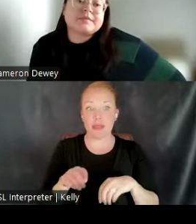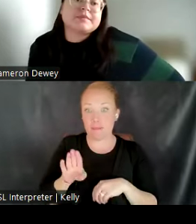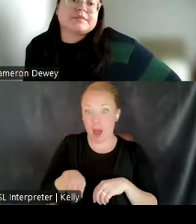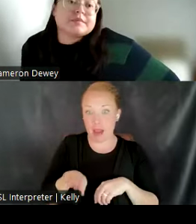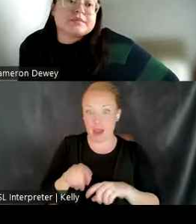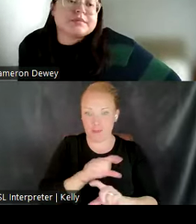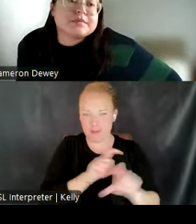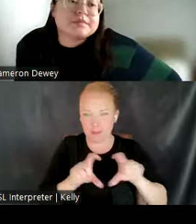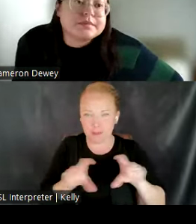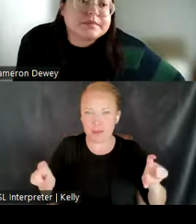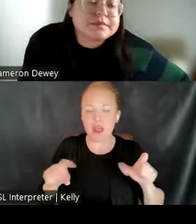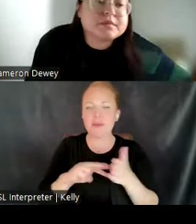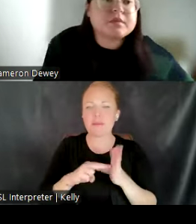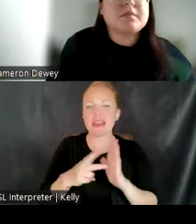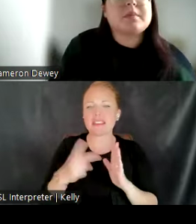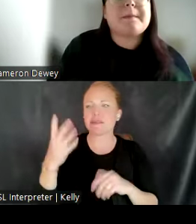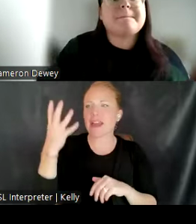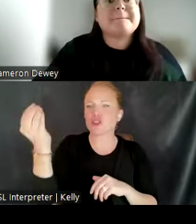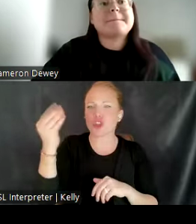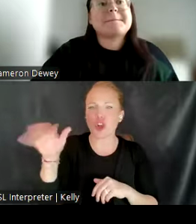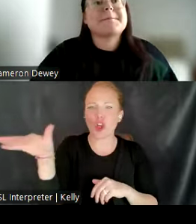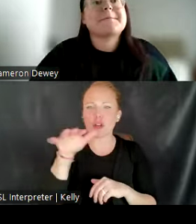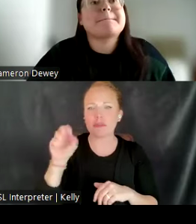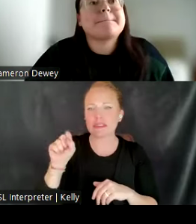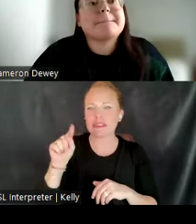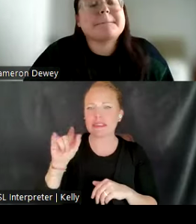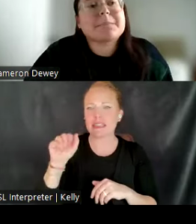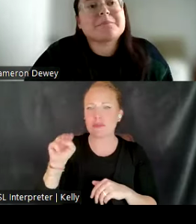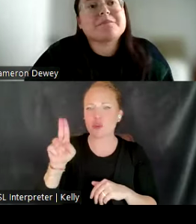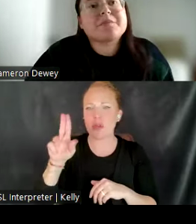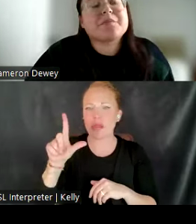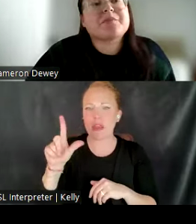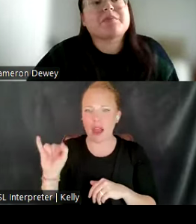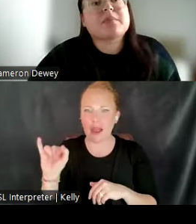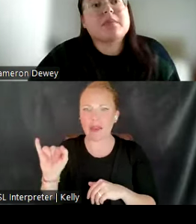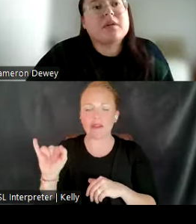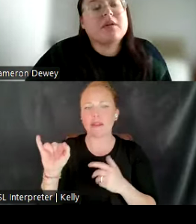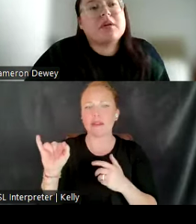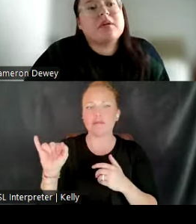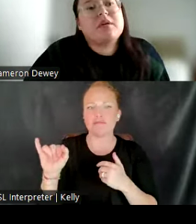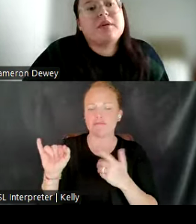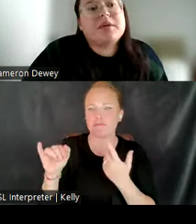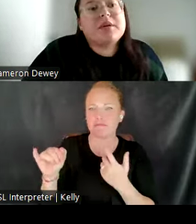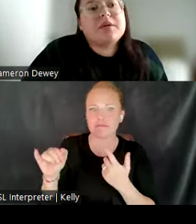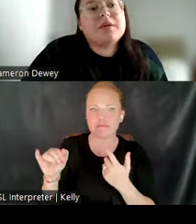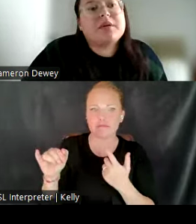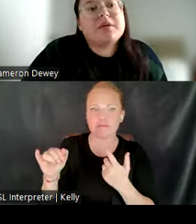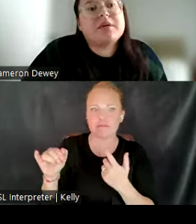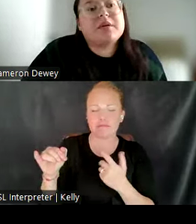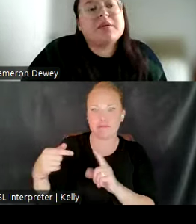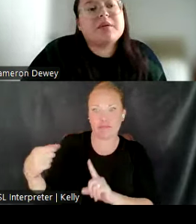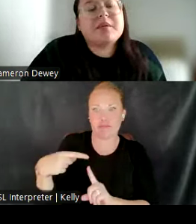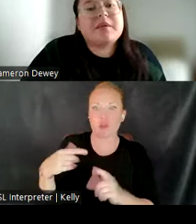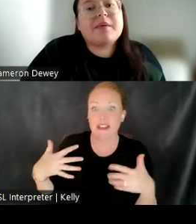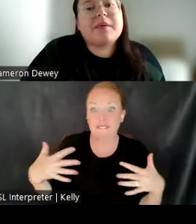external stimuli. So there's this fear response, and you're looking